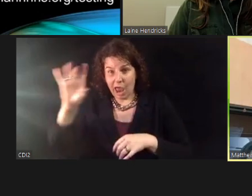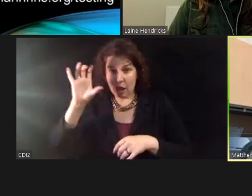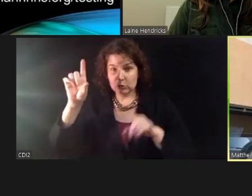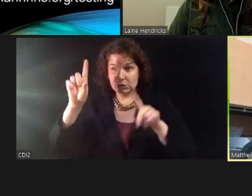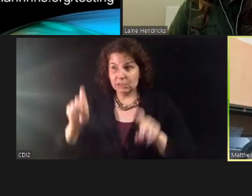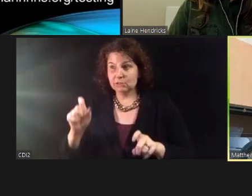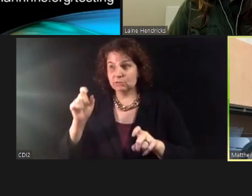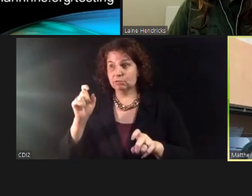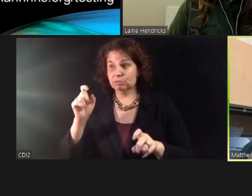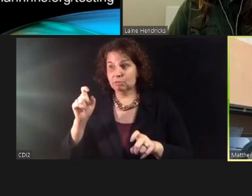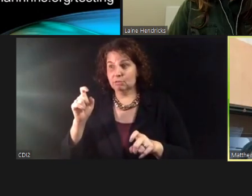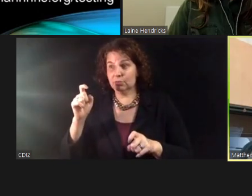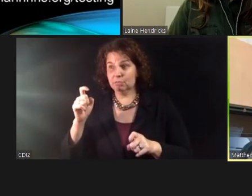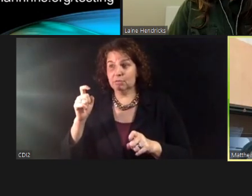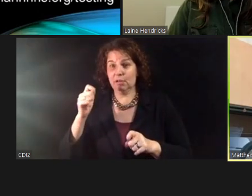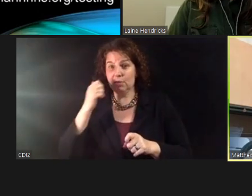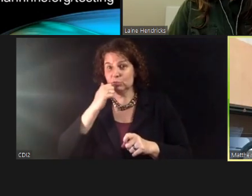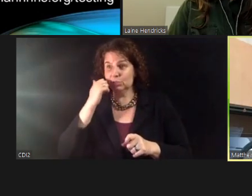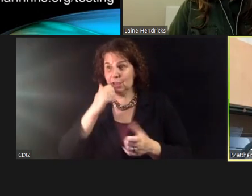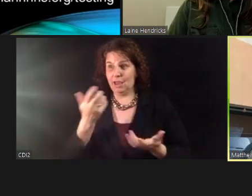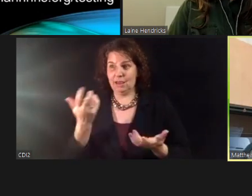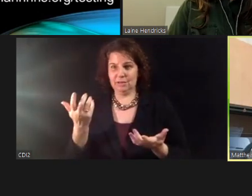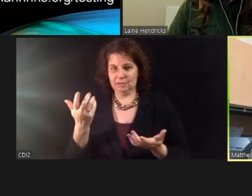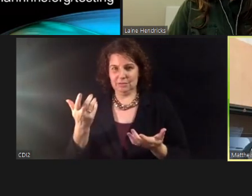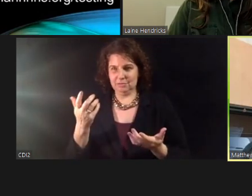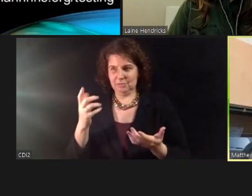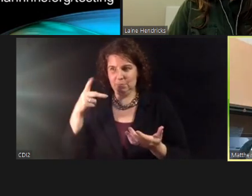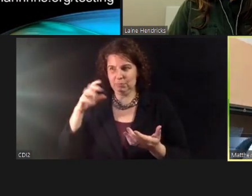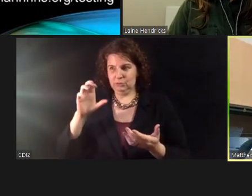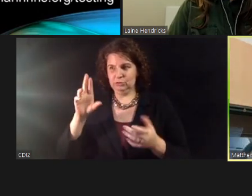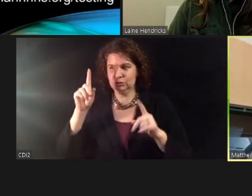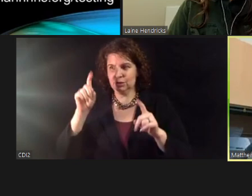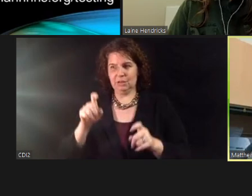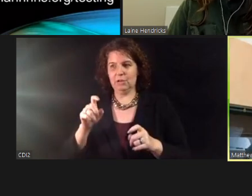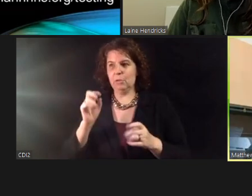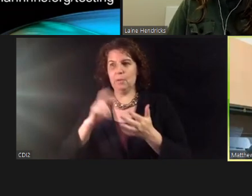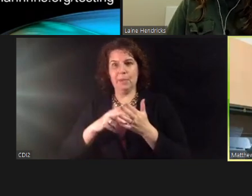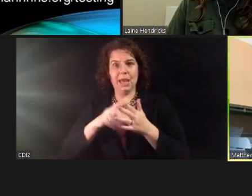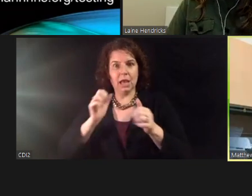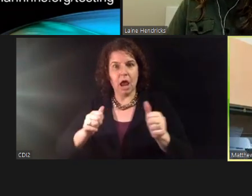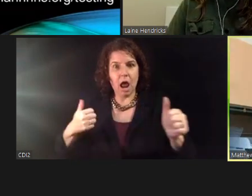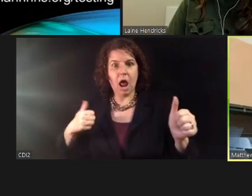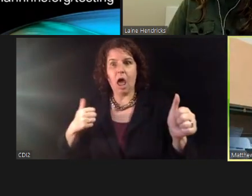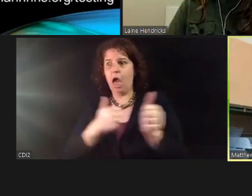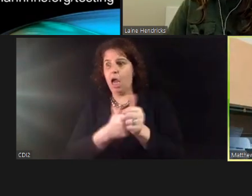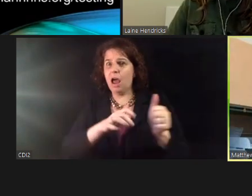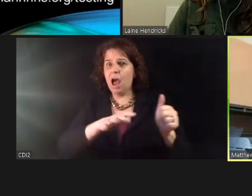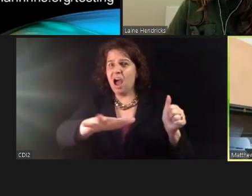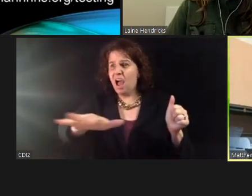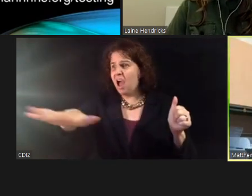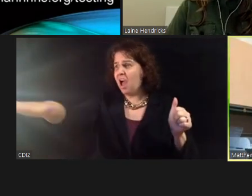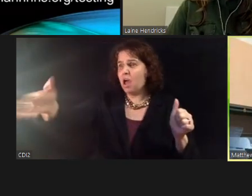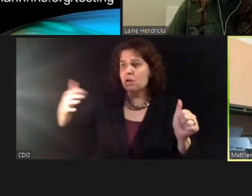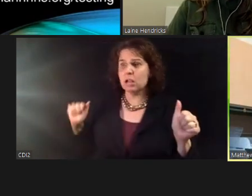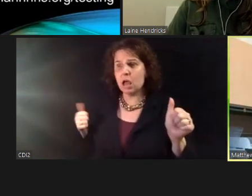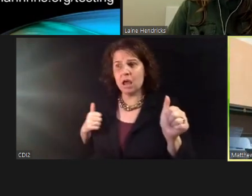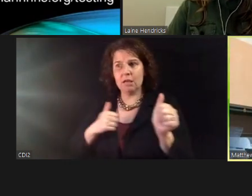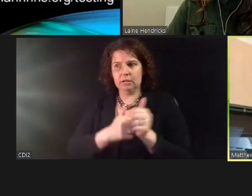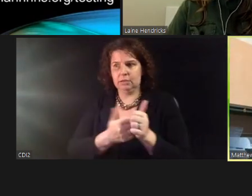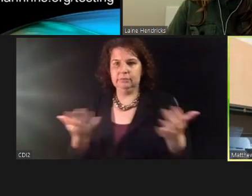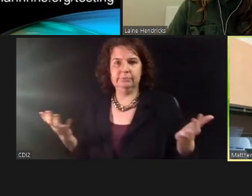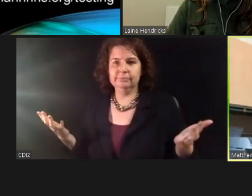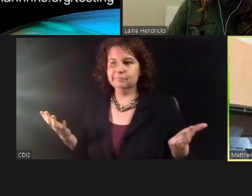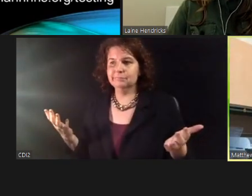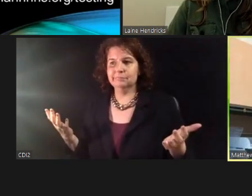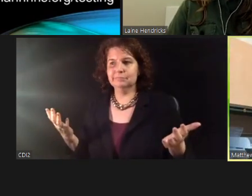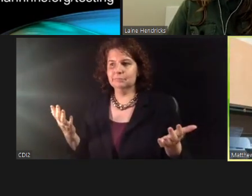time would never keep up with that level of volume. So the answer is that we don't have right now the technology based on the